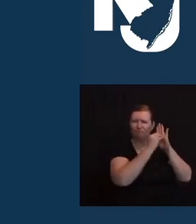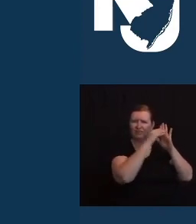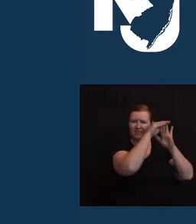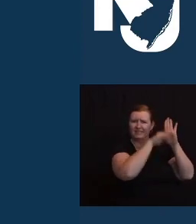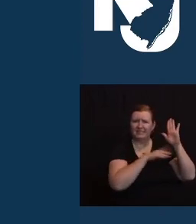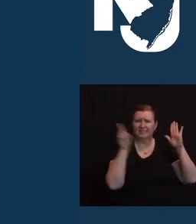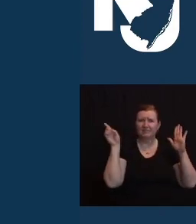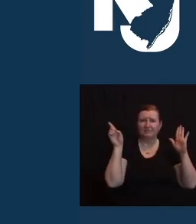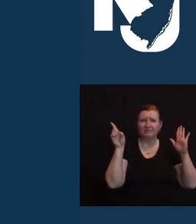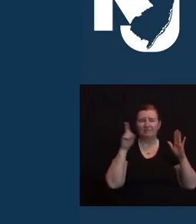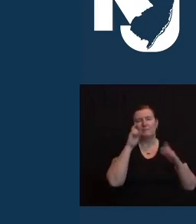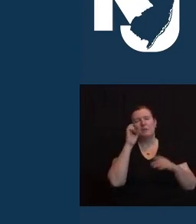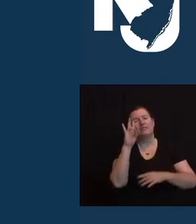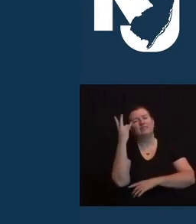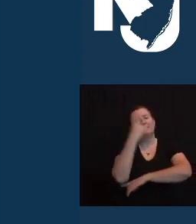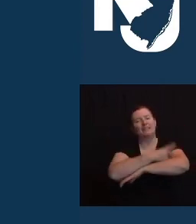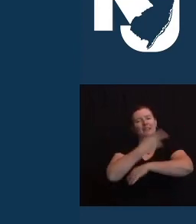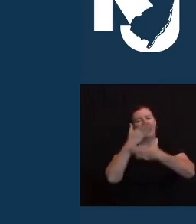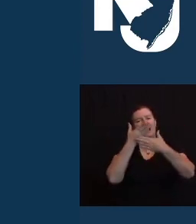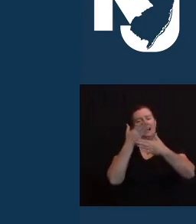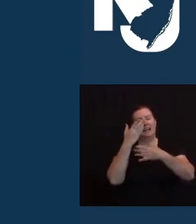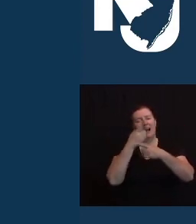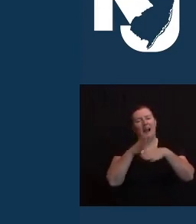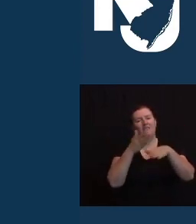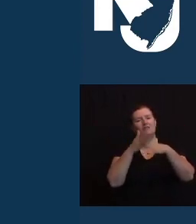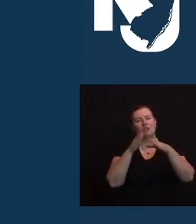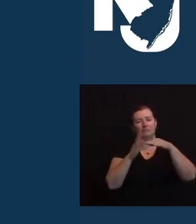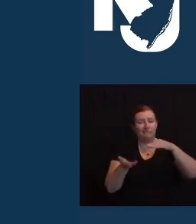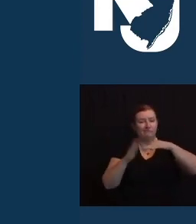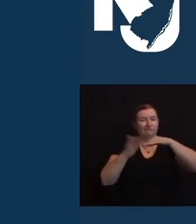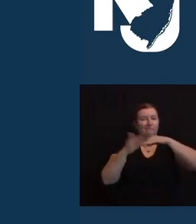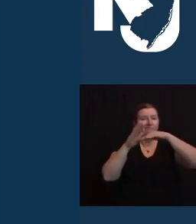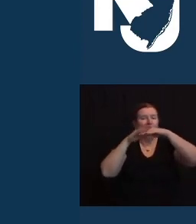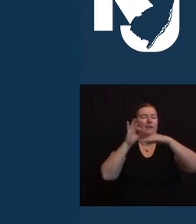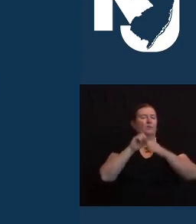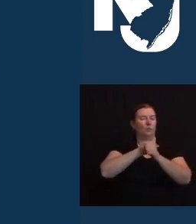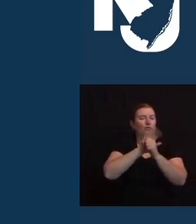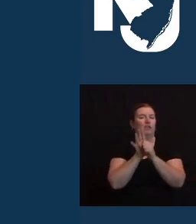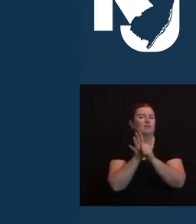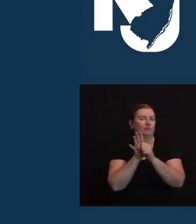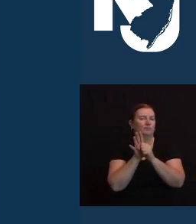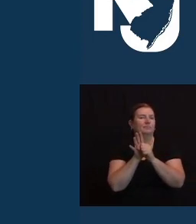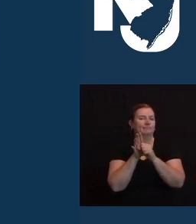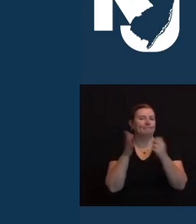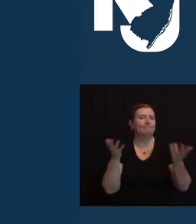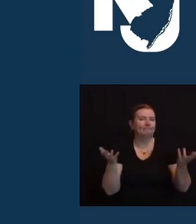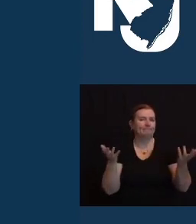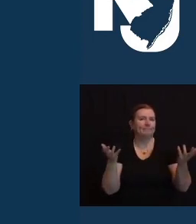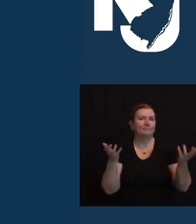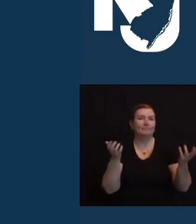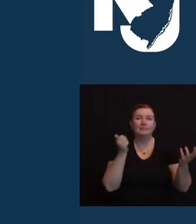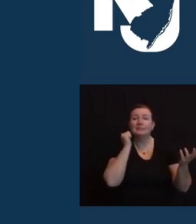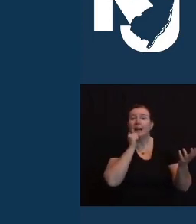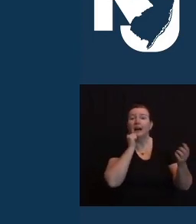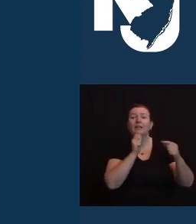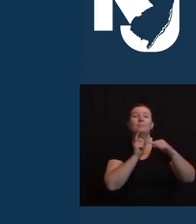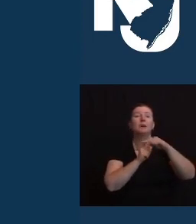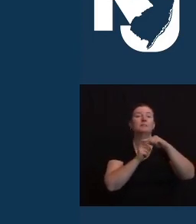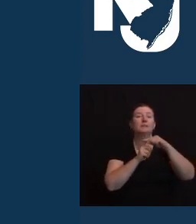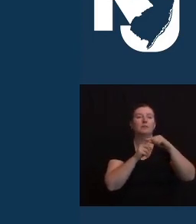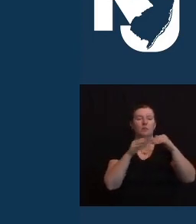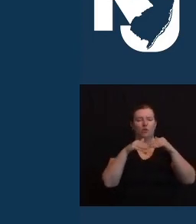new cases of coronavirus per 100,000 residents, or a daily positivity greater than